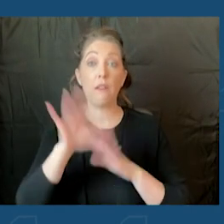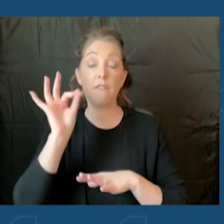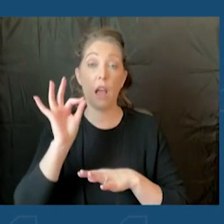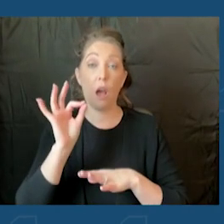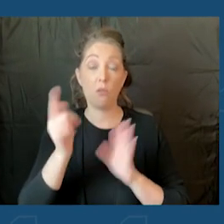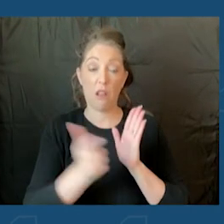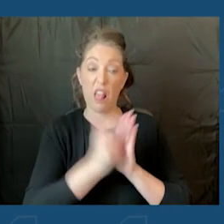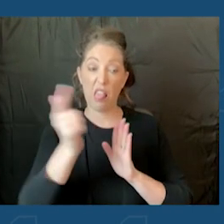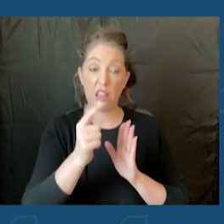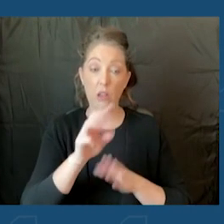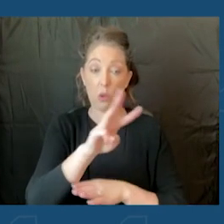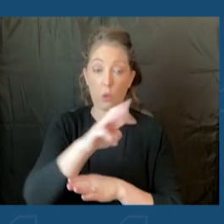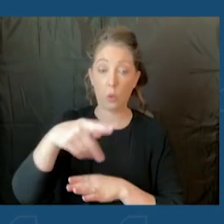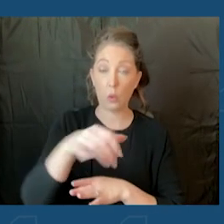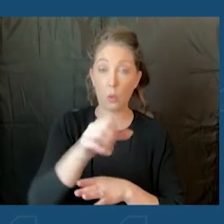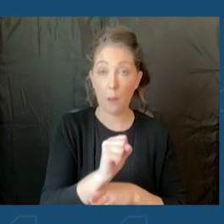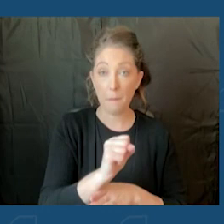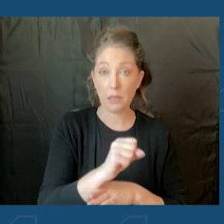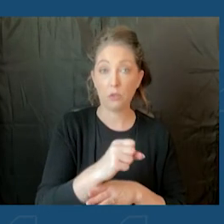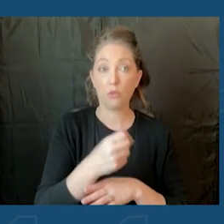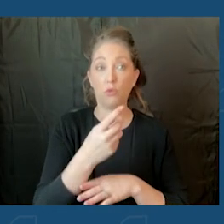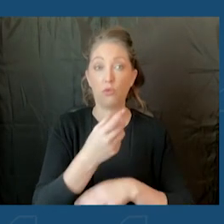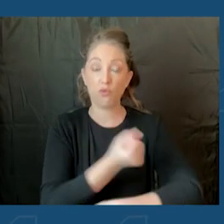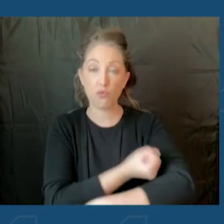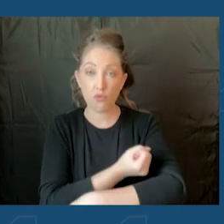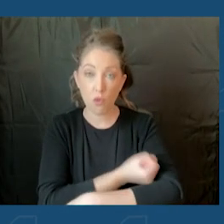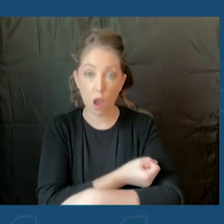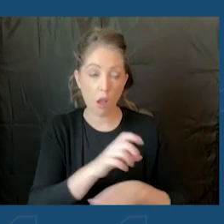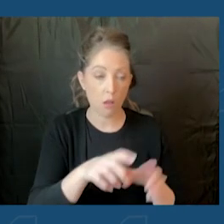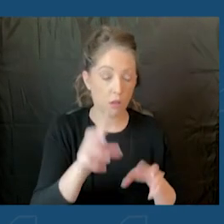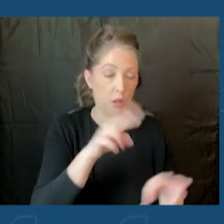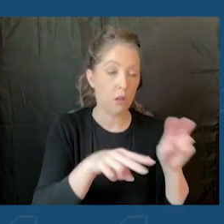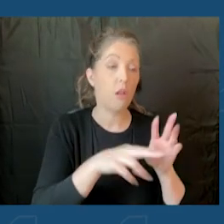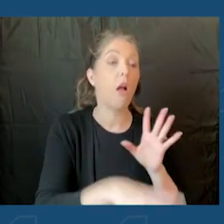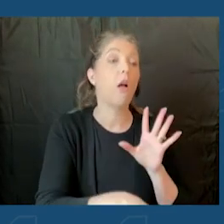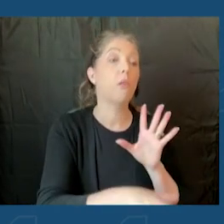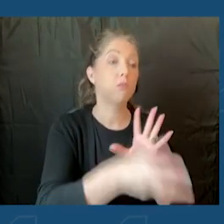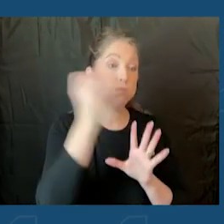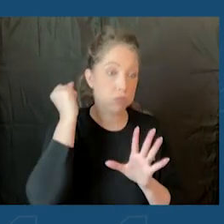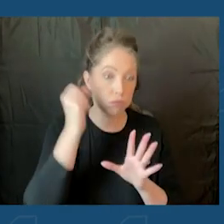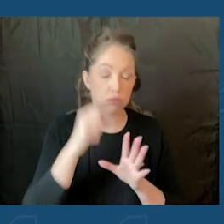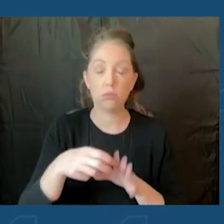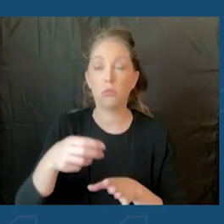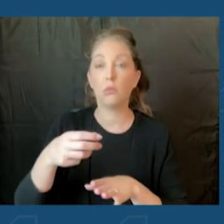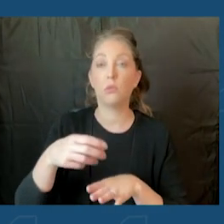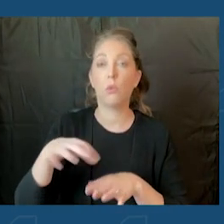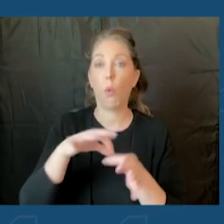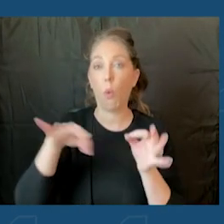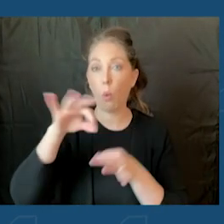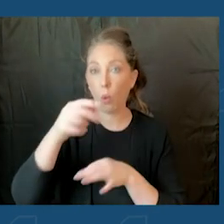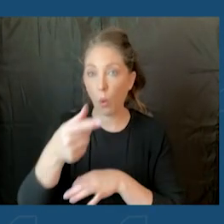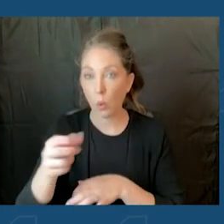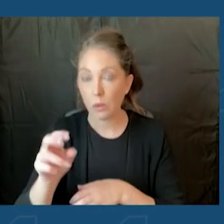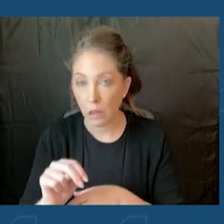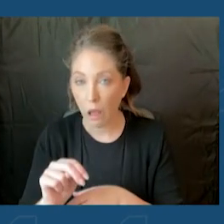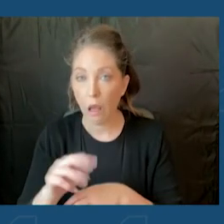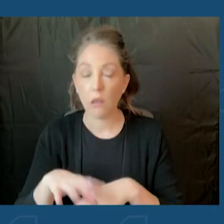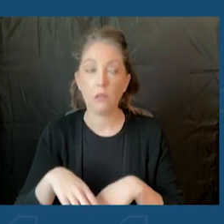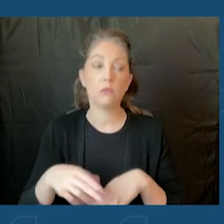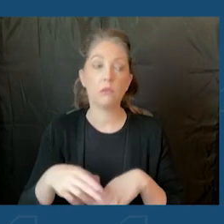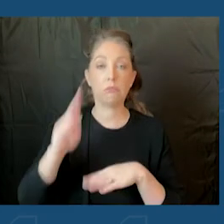while executing an ERPO. They discovered a disturbing amount of ghost guns, suppressors, high-capacity